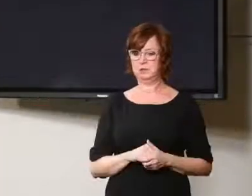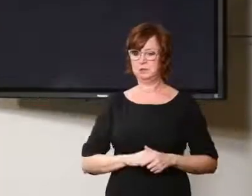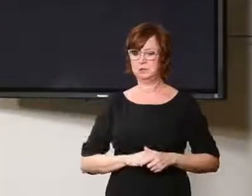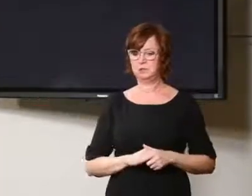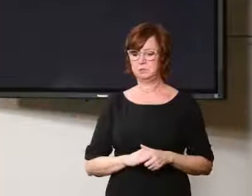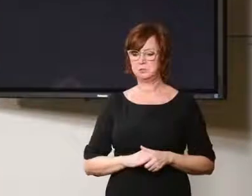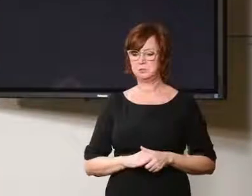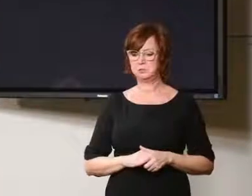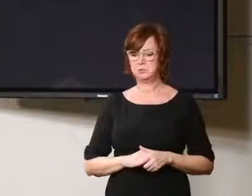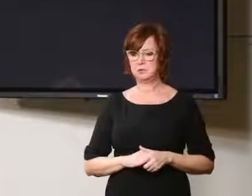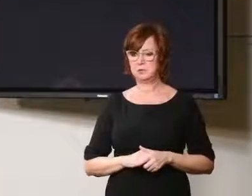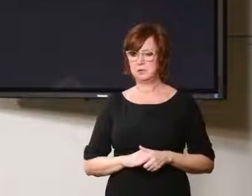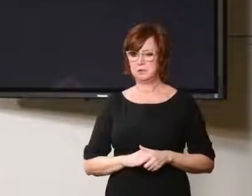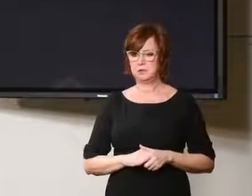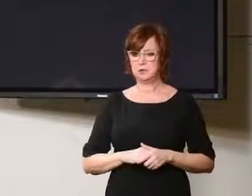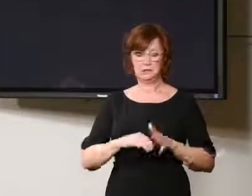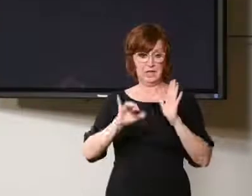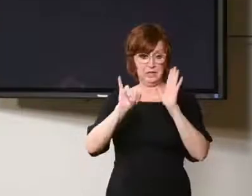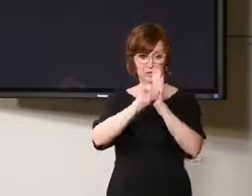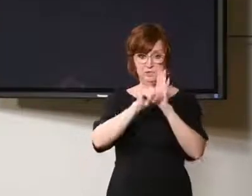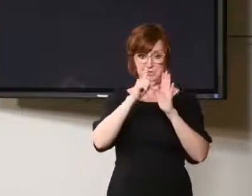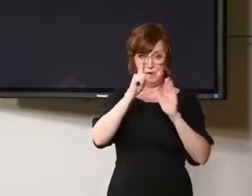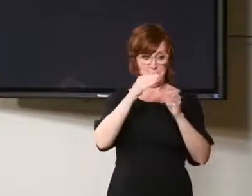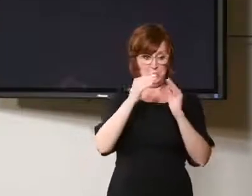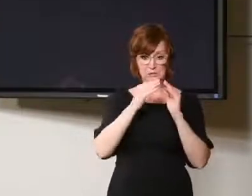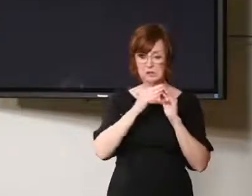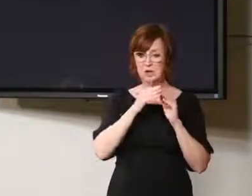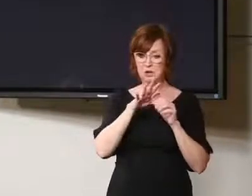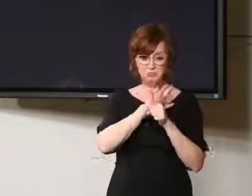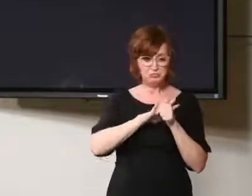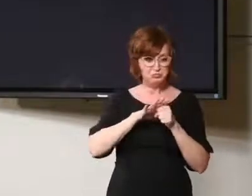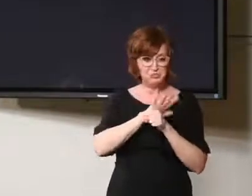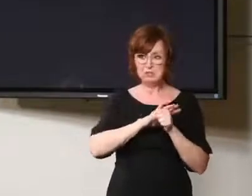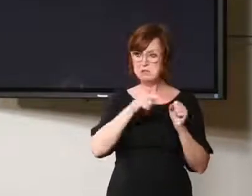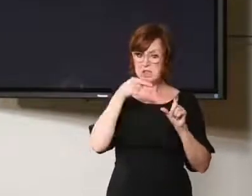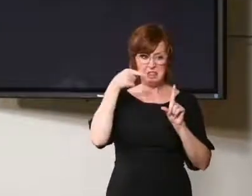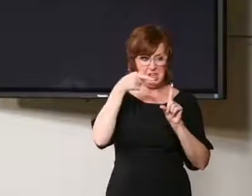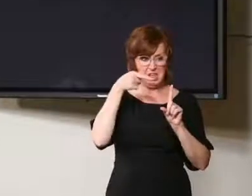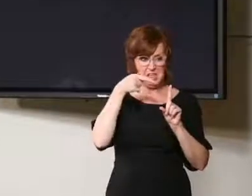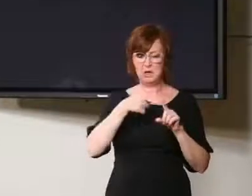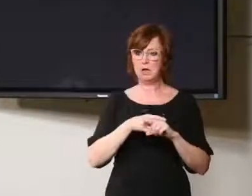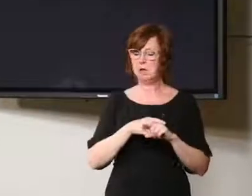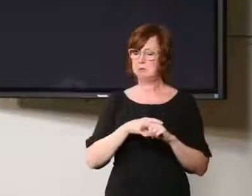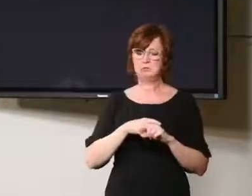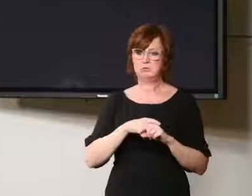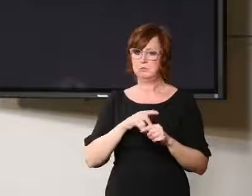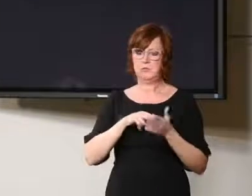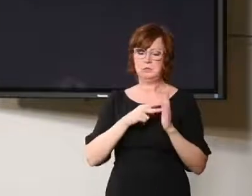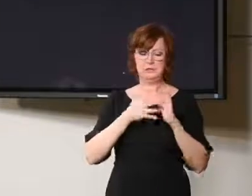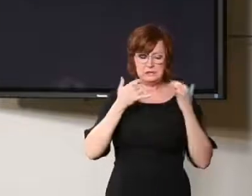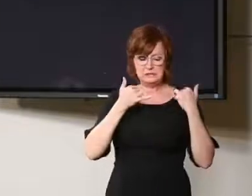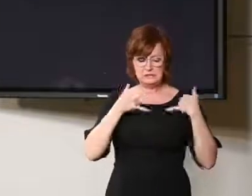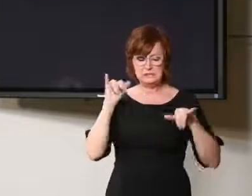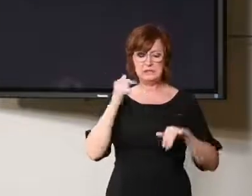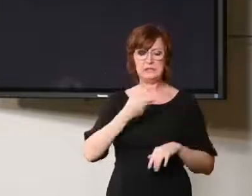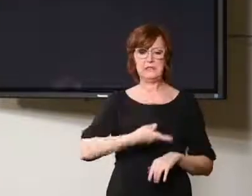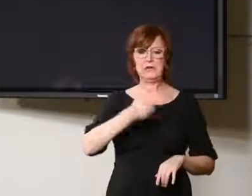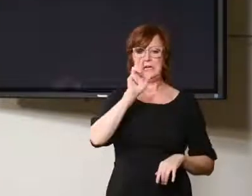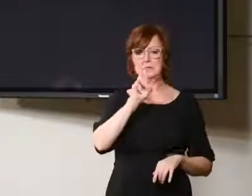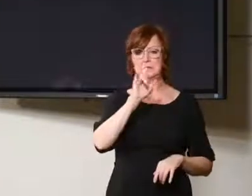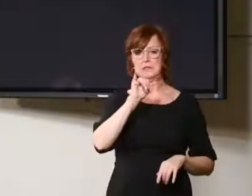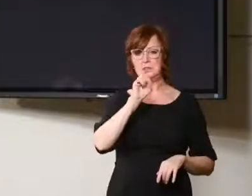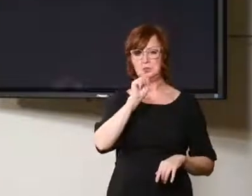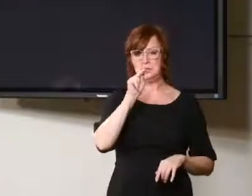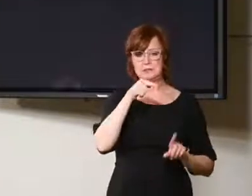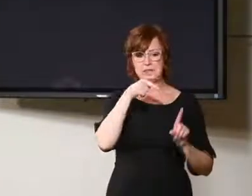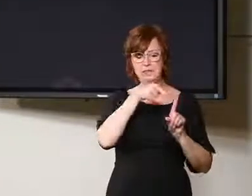Saskatchewan. And the other thing, of course, is that we have to minimize unnecessary travel, apart from essential services who have